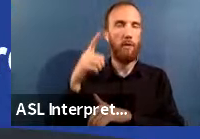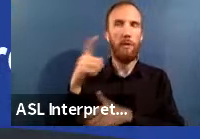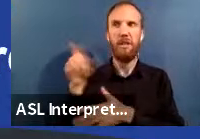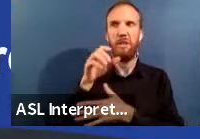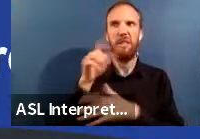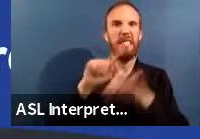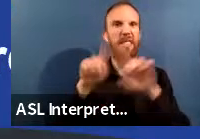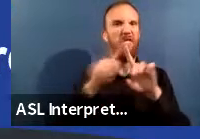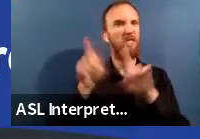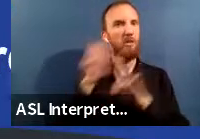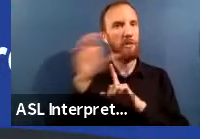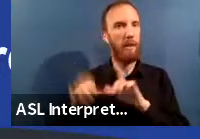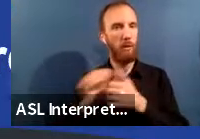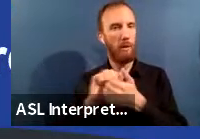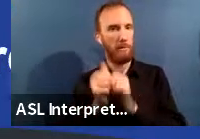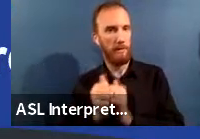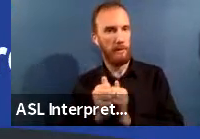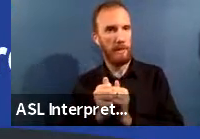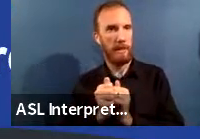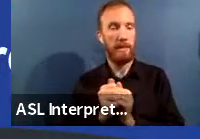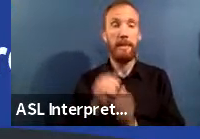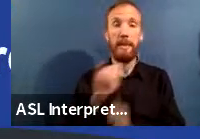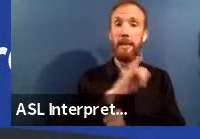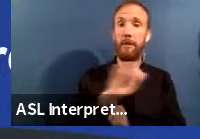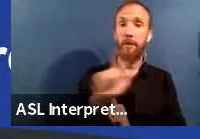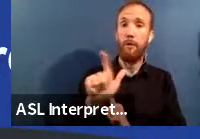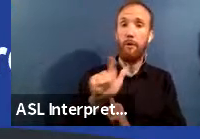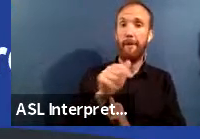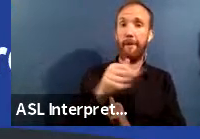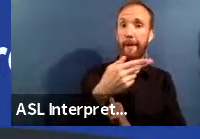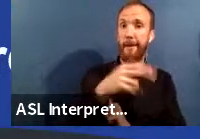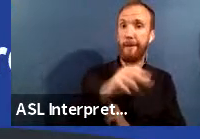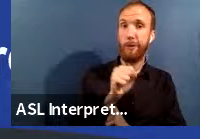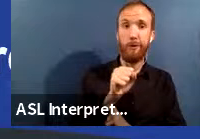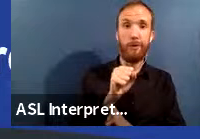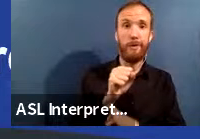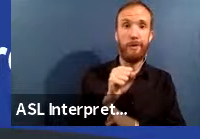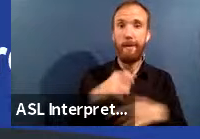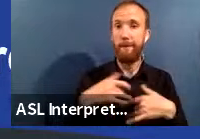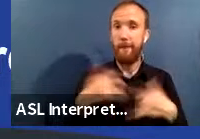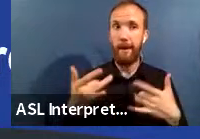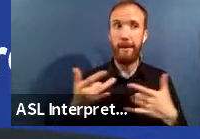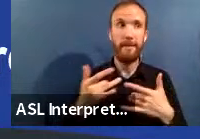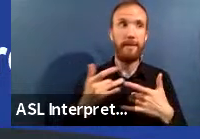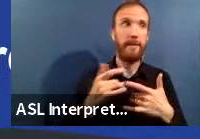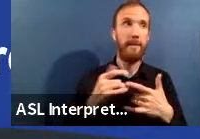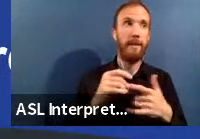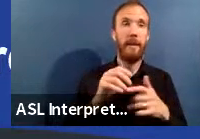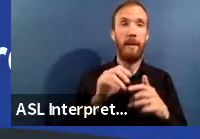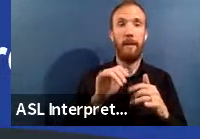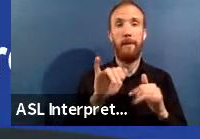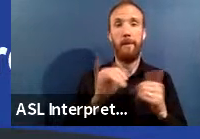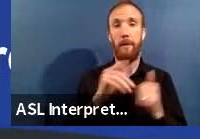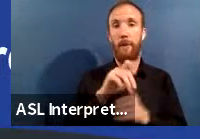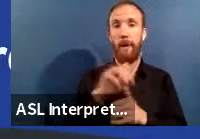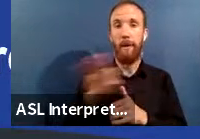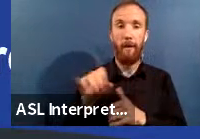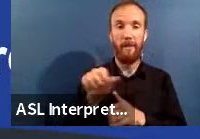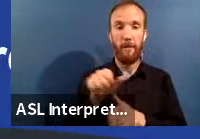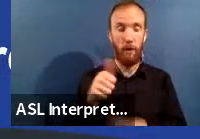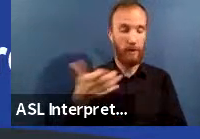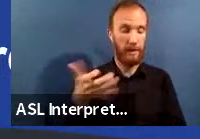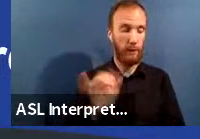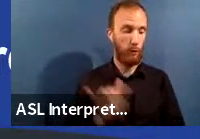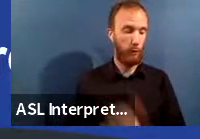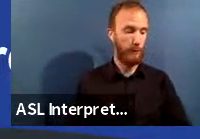competitions and Illinois High School Association events such as playoffs and tournaments. Fully functional